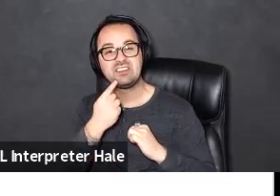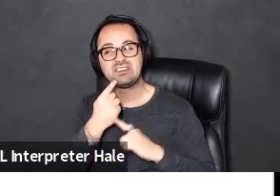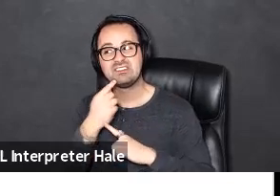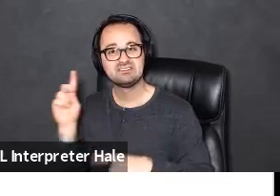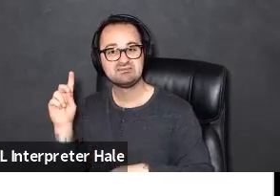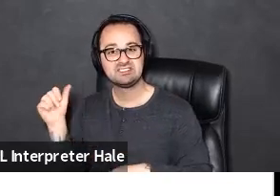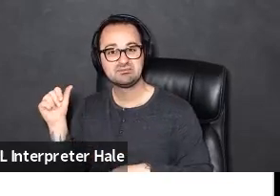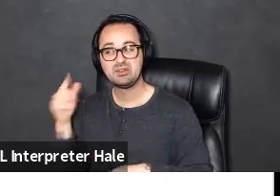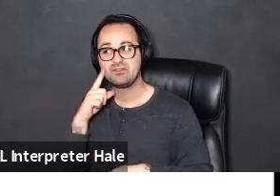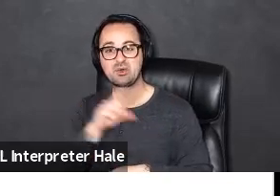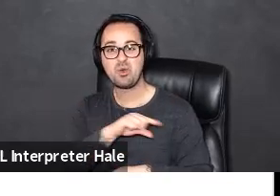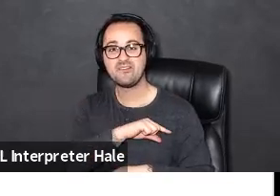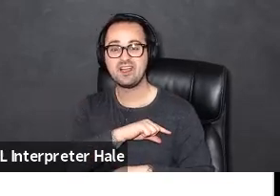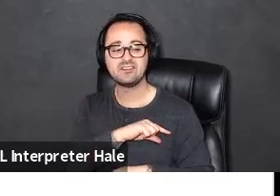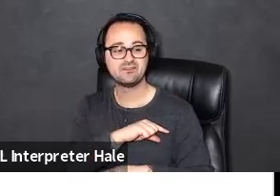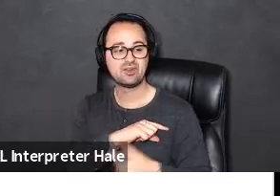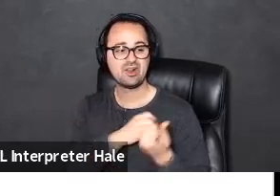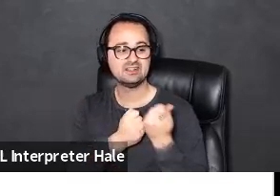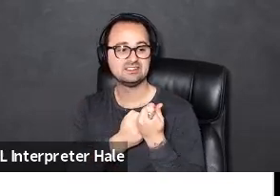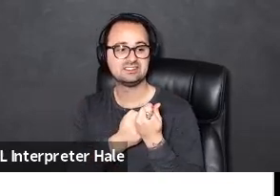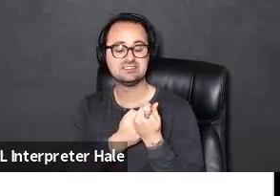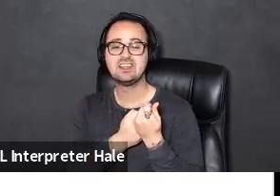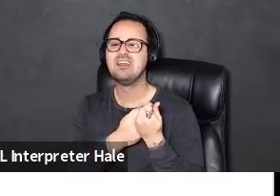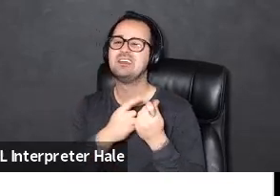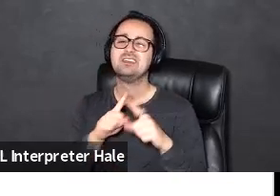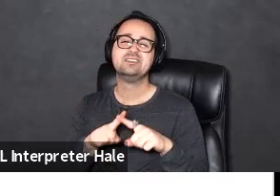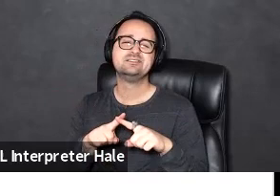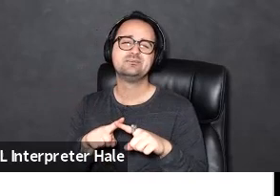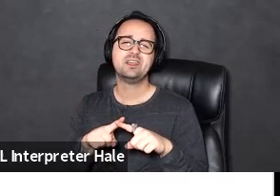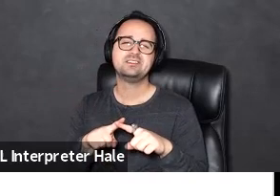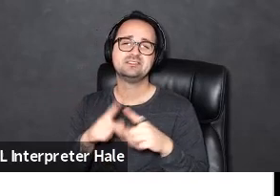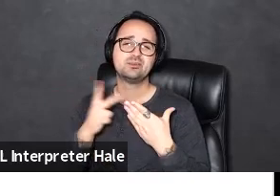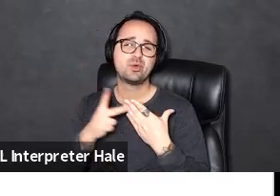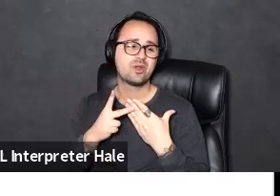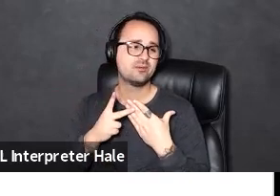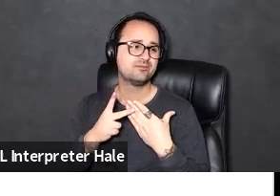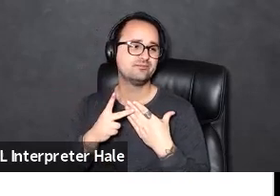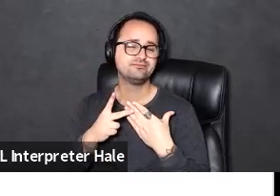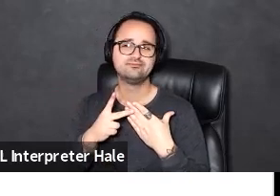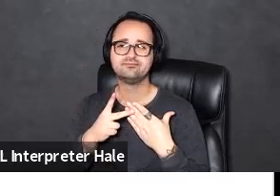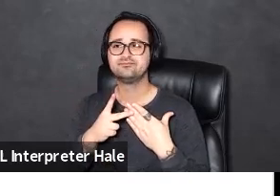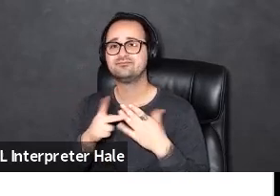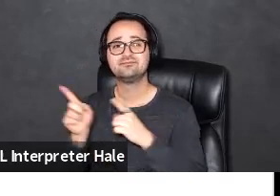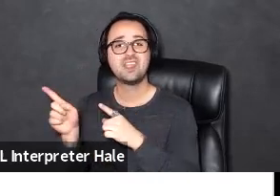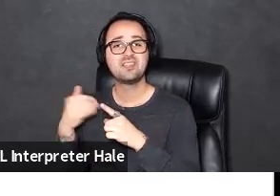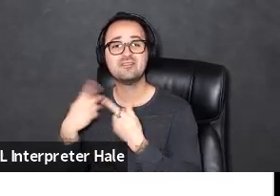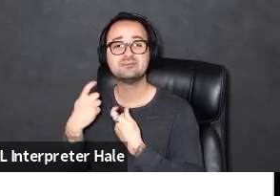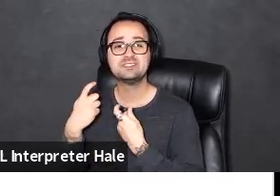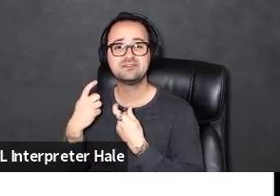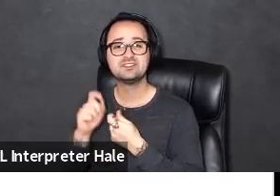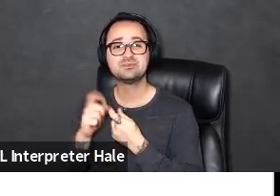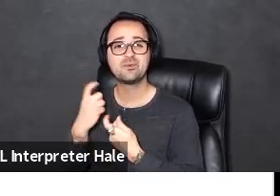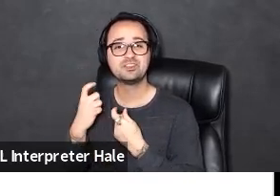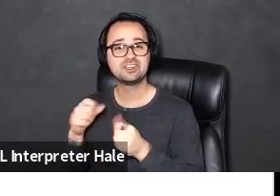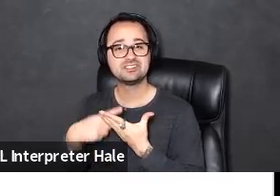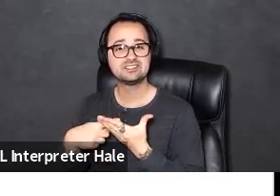to be to qualify for assistance? And I think, like you said, it depends on the program. And maybe if they had specific questions, they could discuss this with